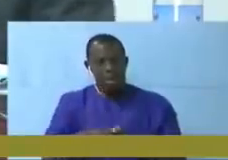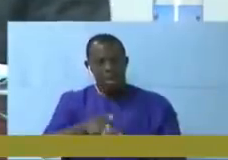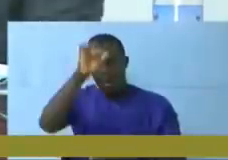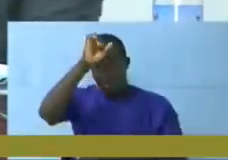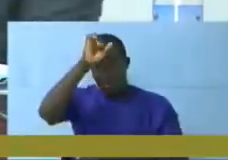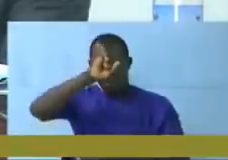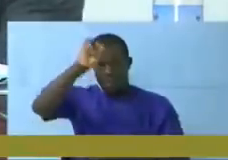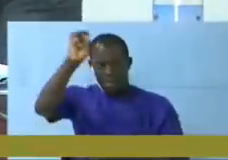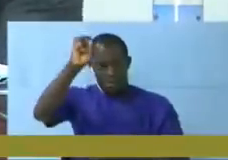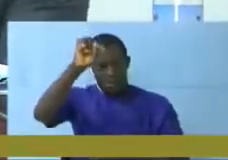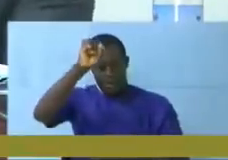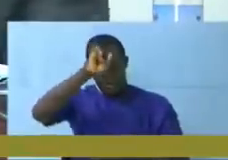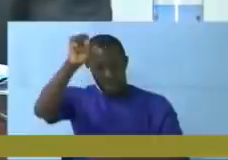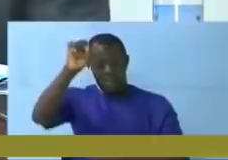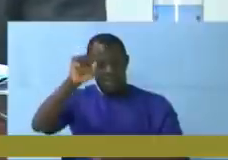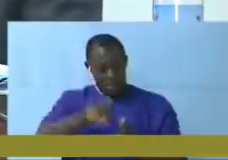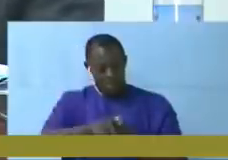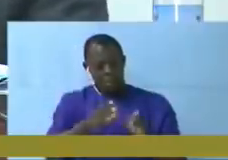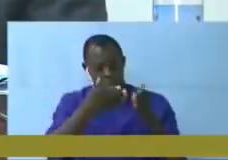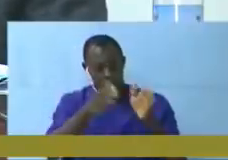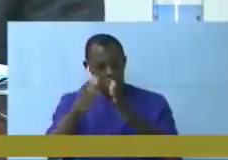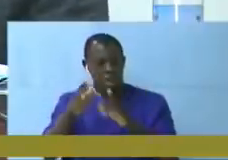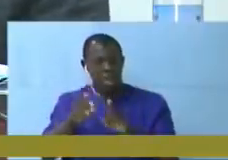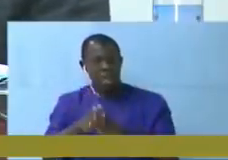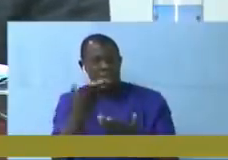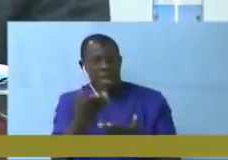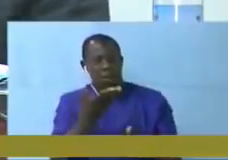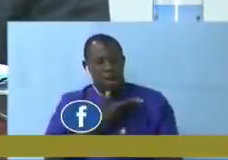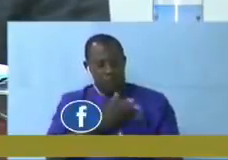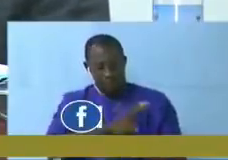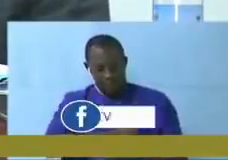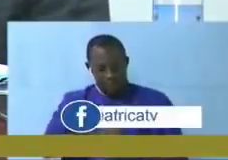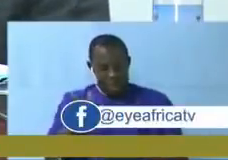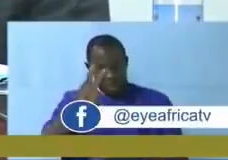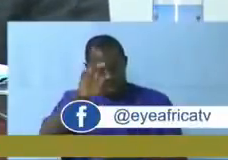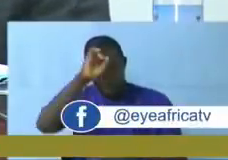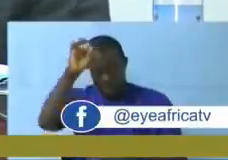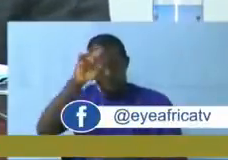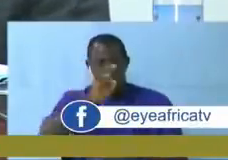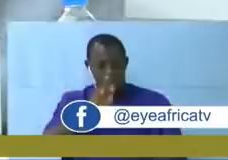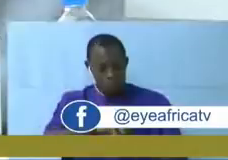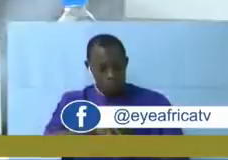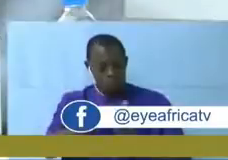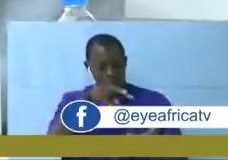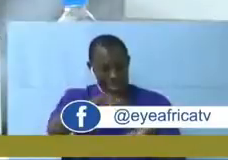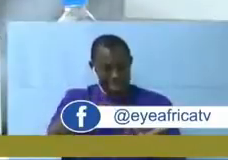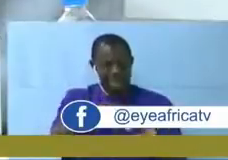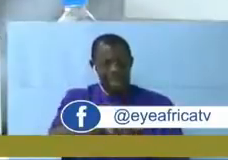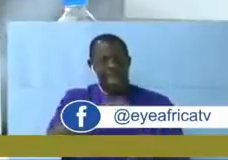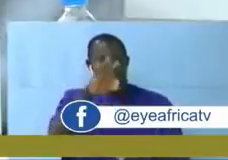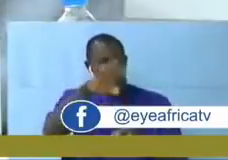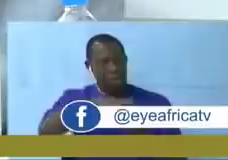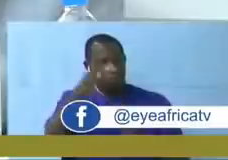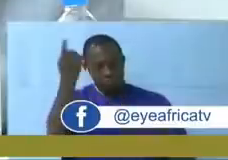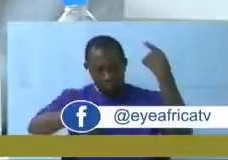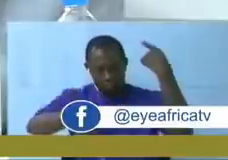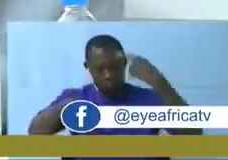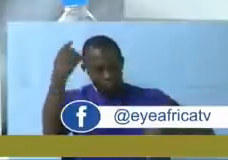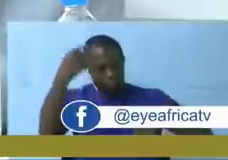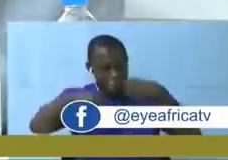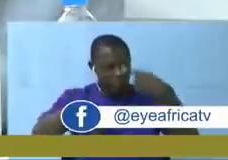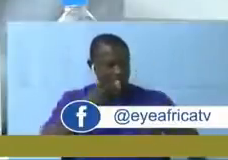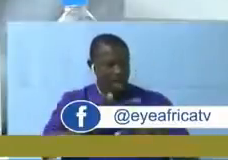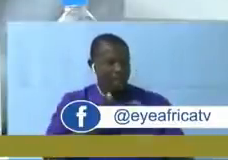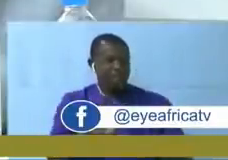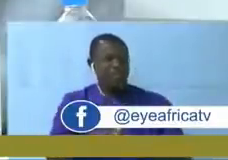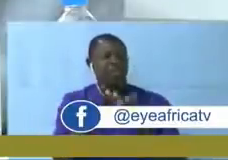presidential system. Wax ñu doole bi nga xamne mo nekk ci president bi ak ki nga xamne mo wara top ci